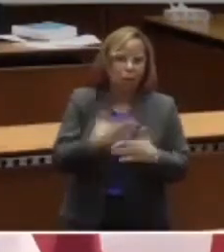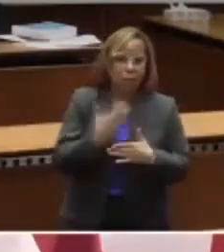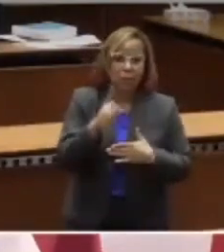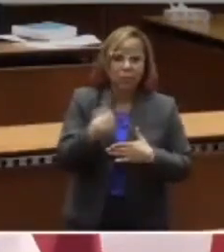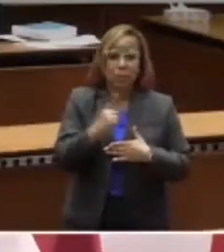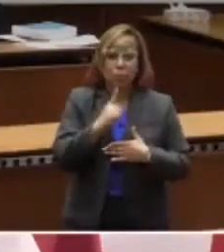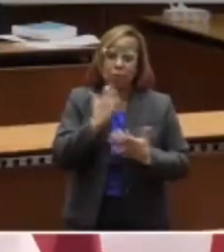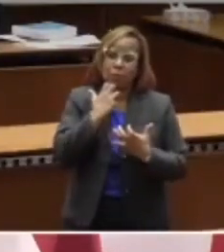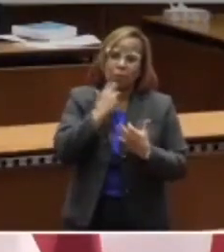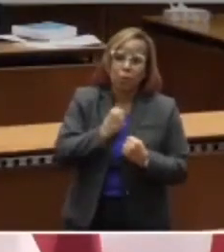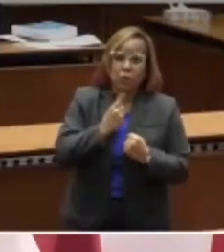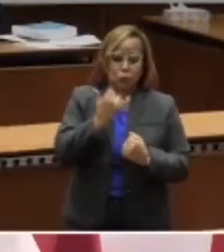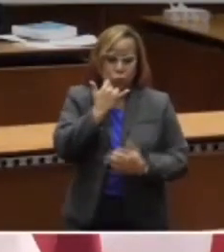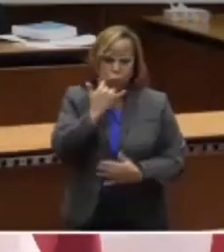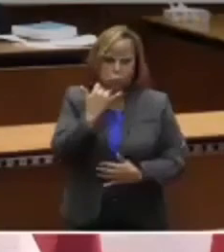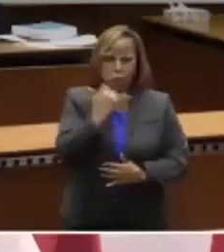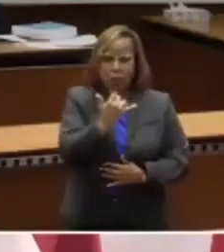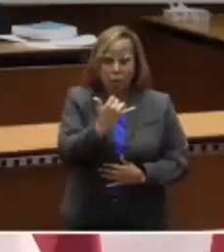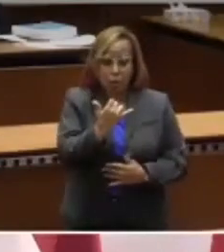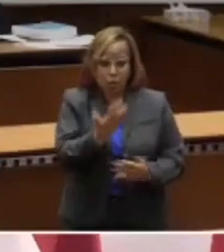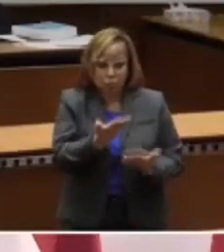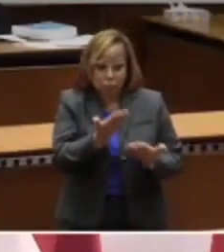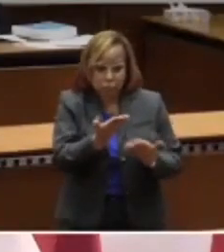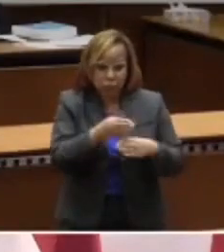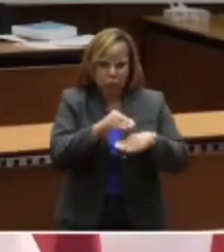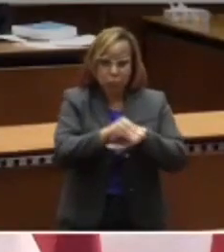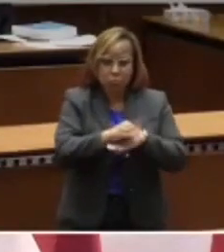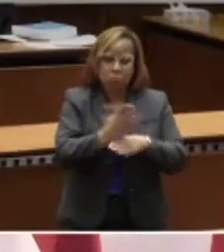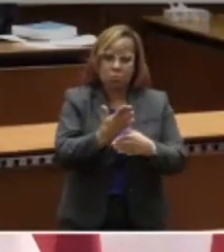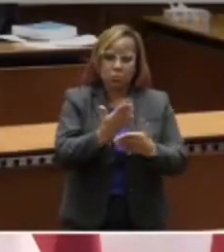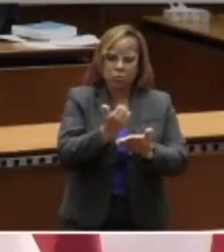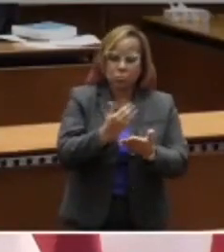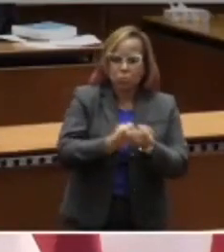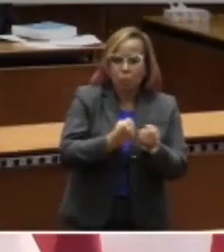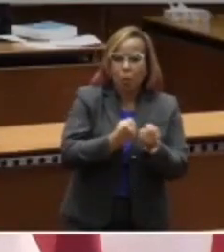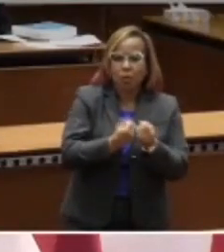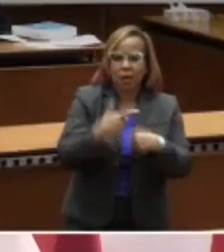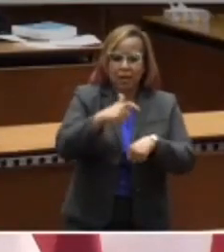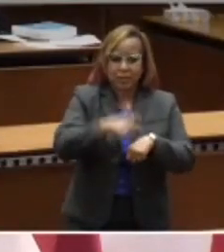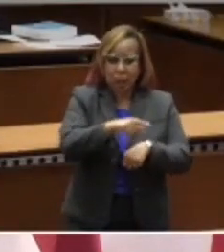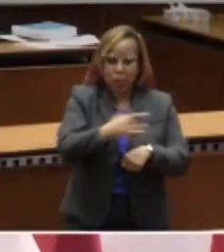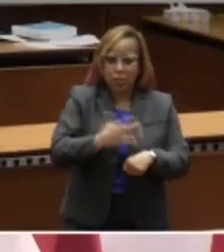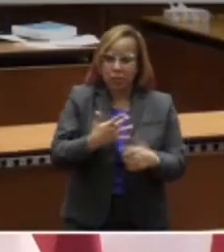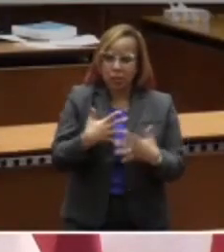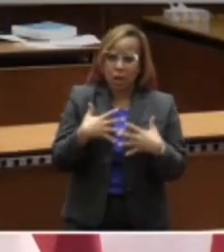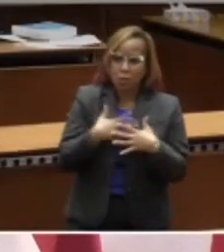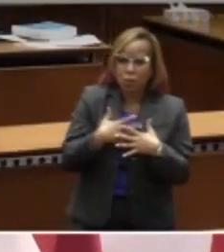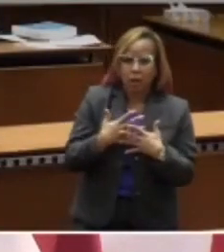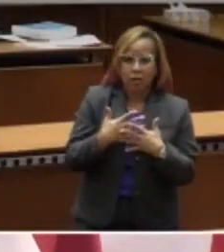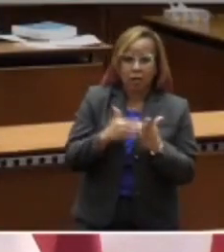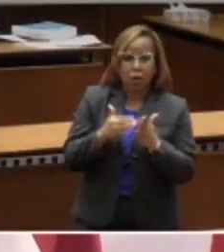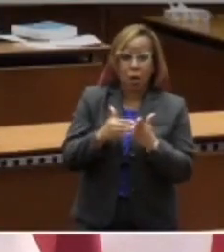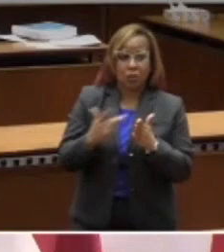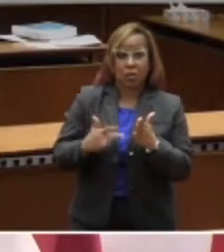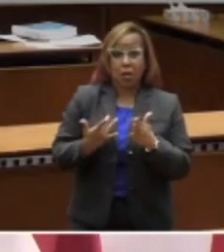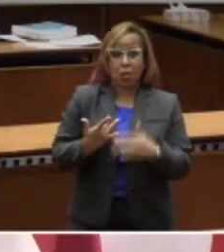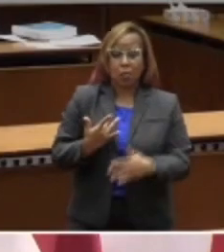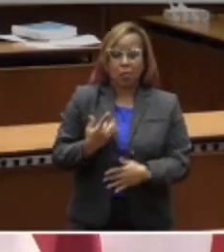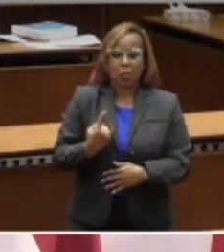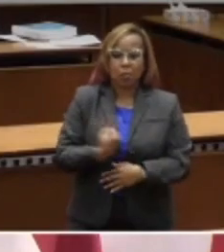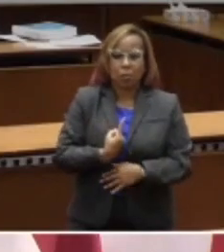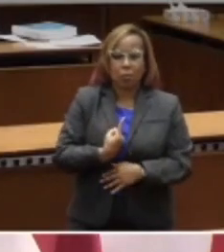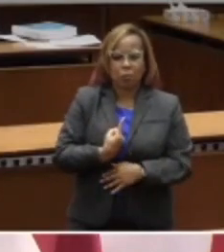someone cared enough to call and offer support at a time when they were afraid and often felt